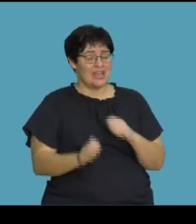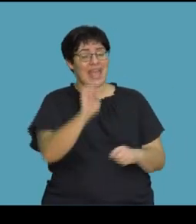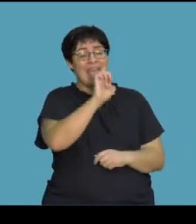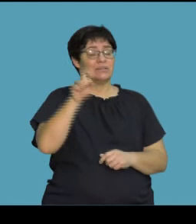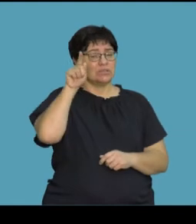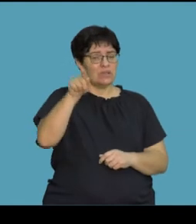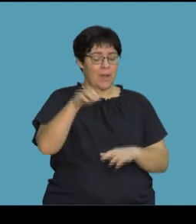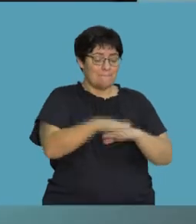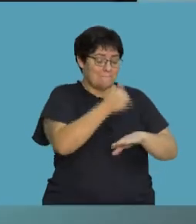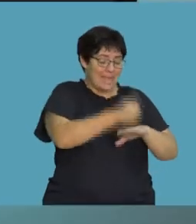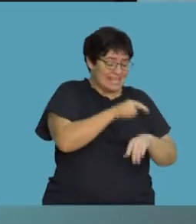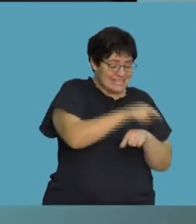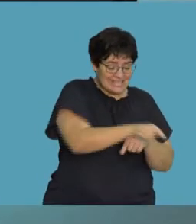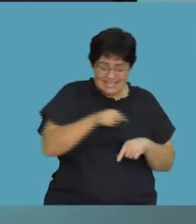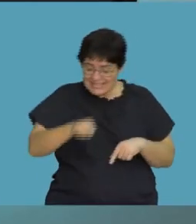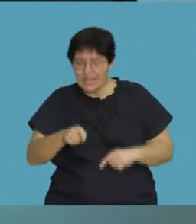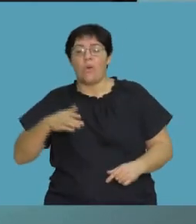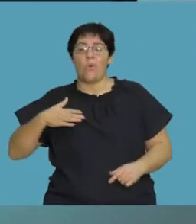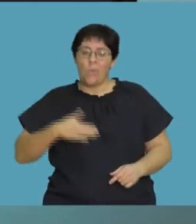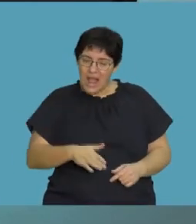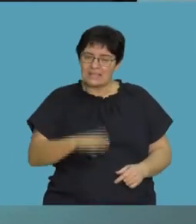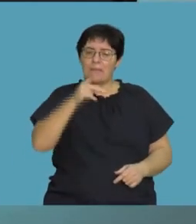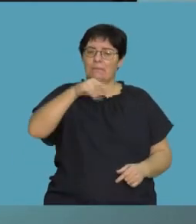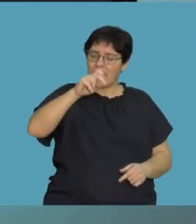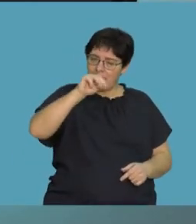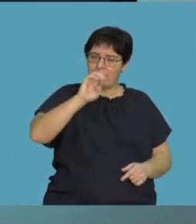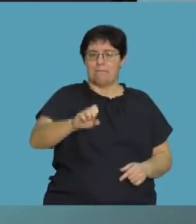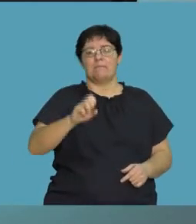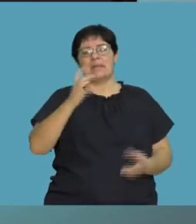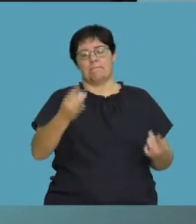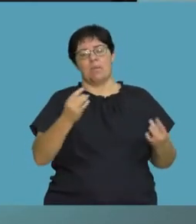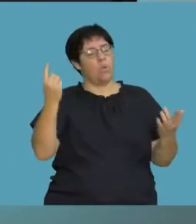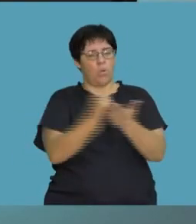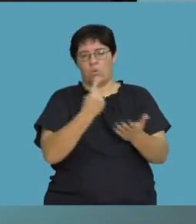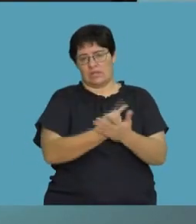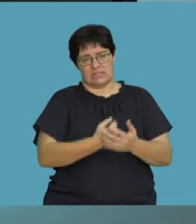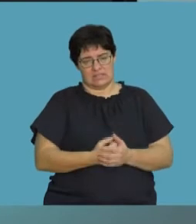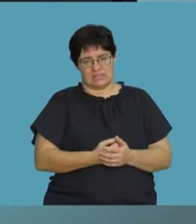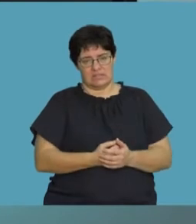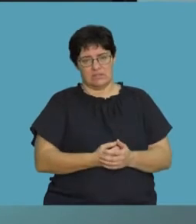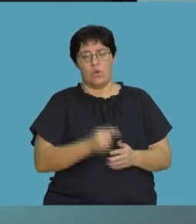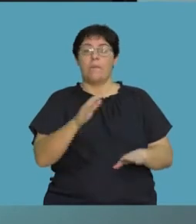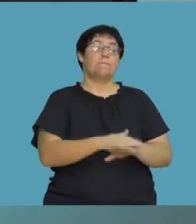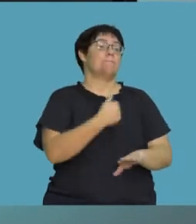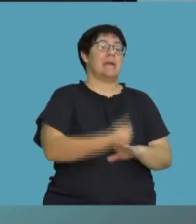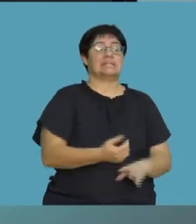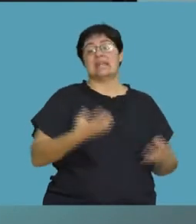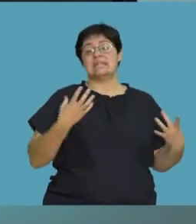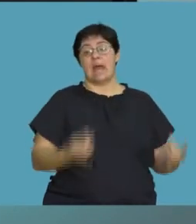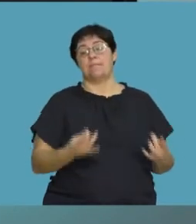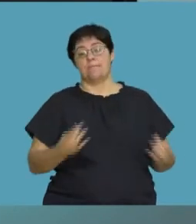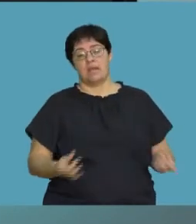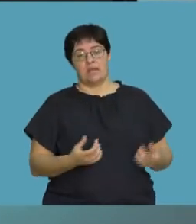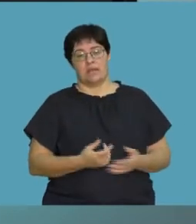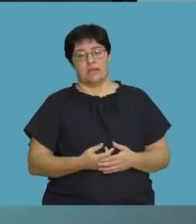be exponents, your basis must be prime numbers at all times. Don't write your base as